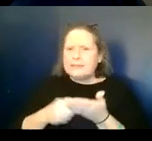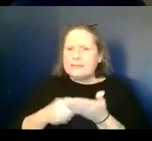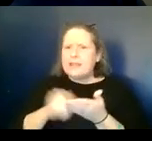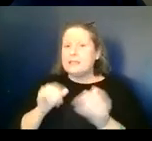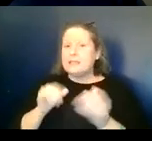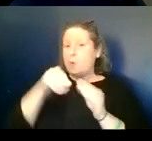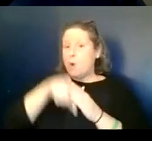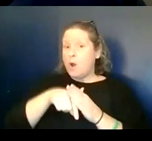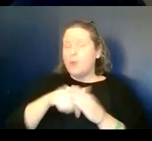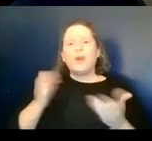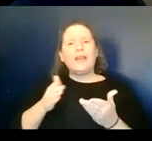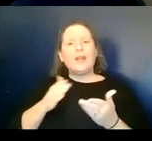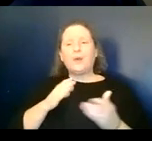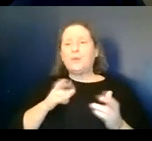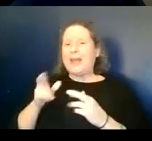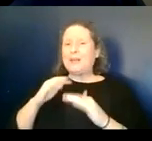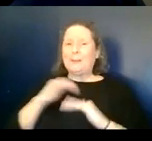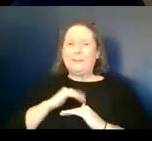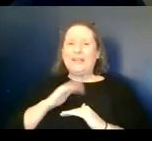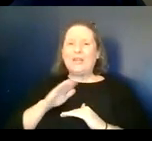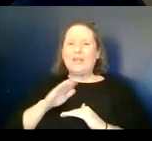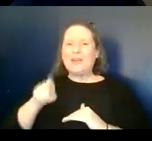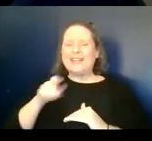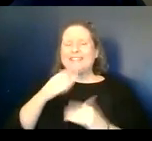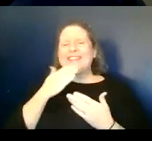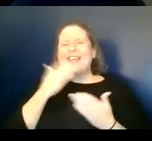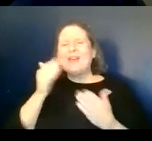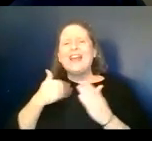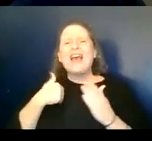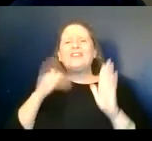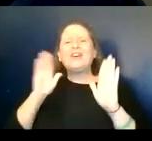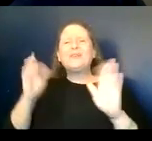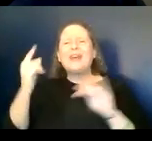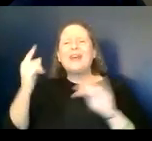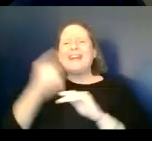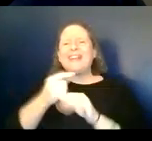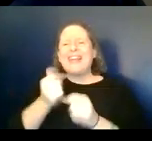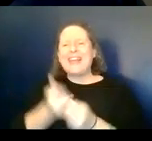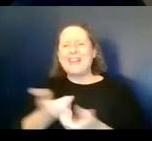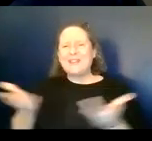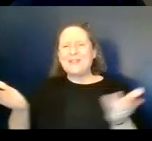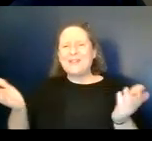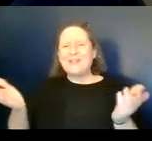So thank you again and have a great day, everyone. All right, bye.